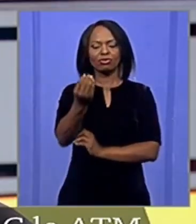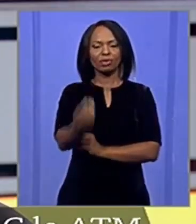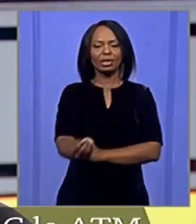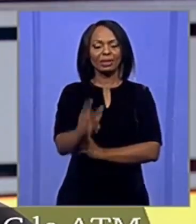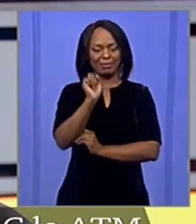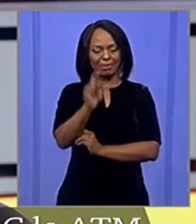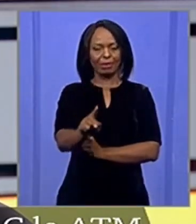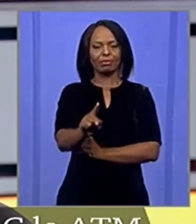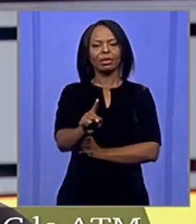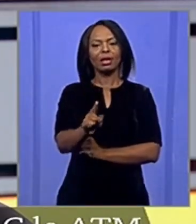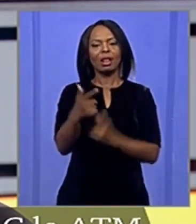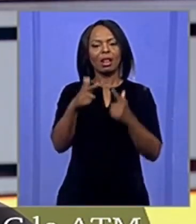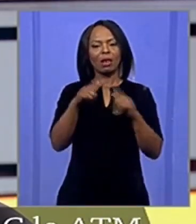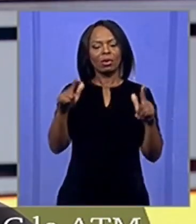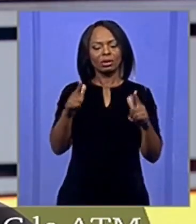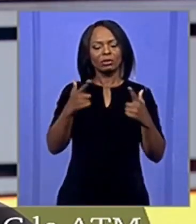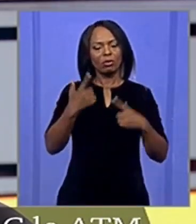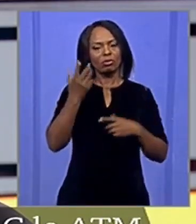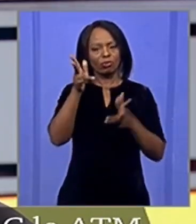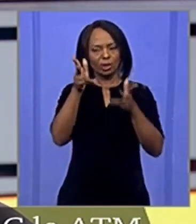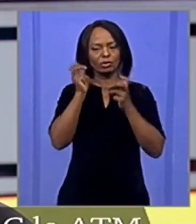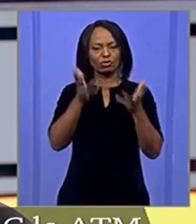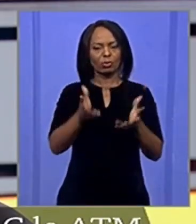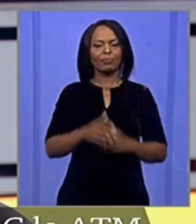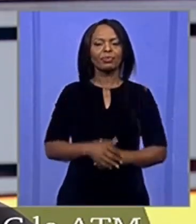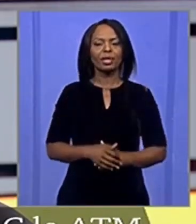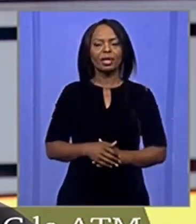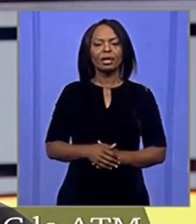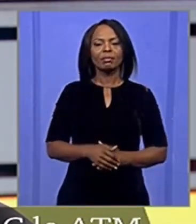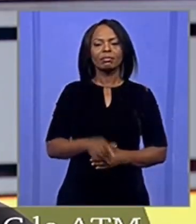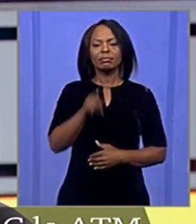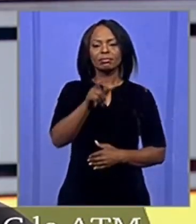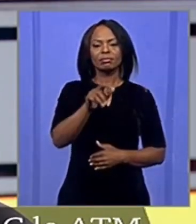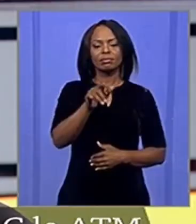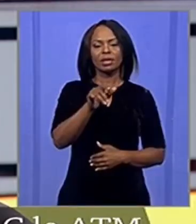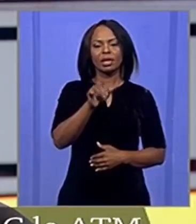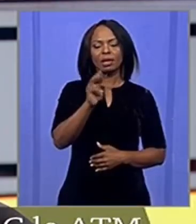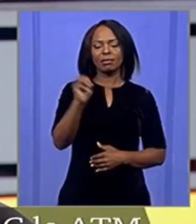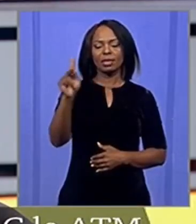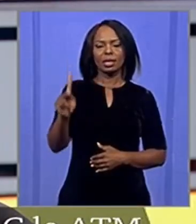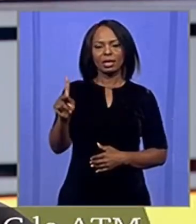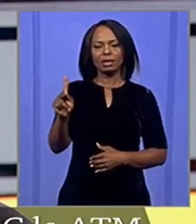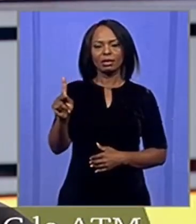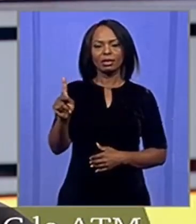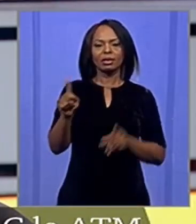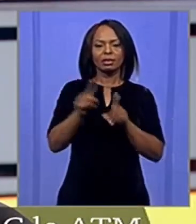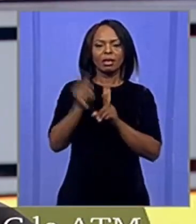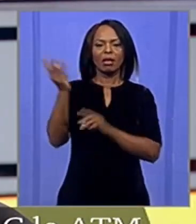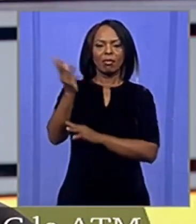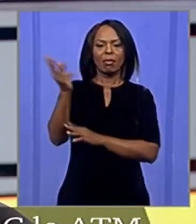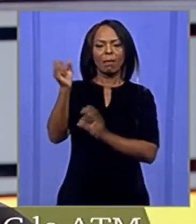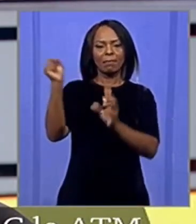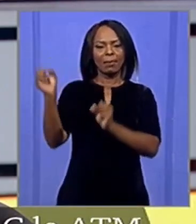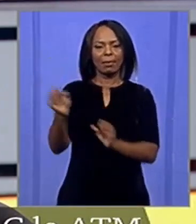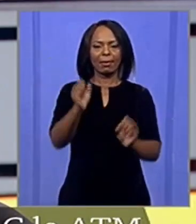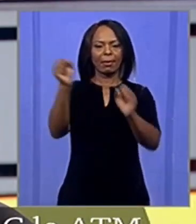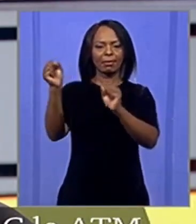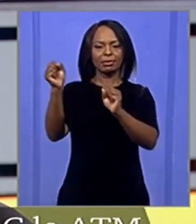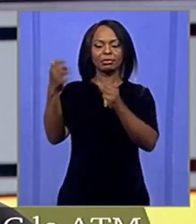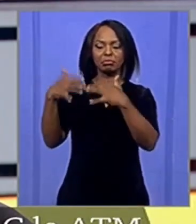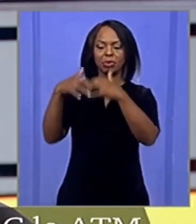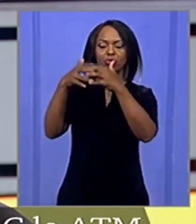the type of language we listen to. MKP now, which has come into the playing field,